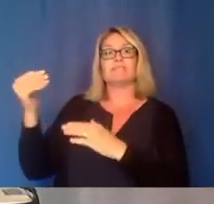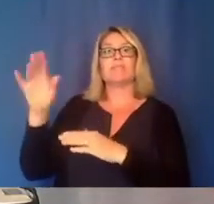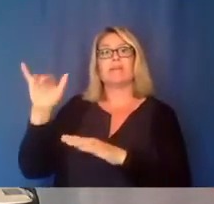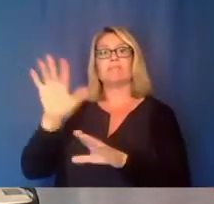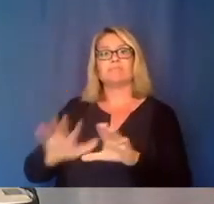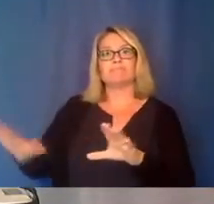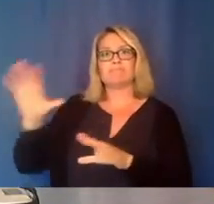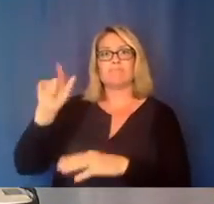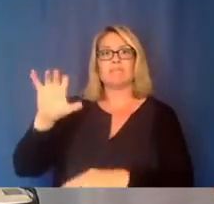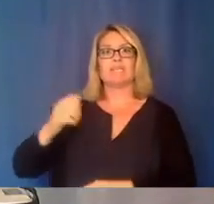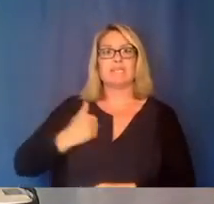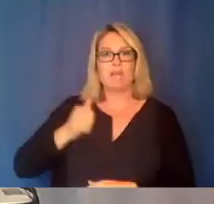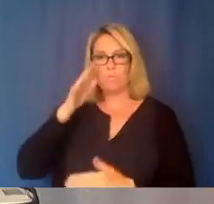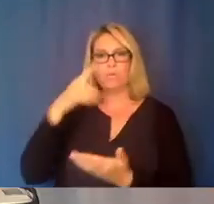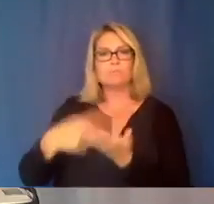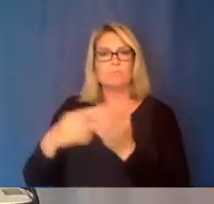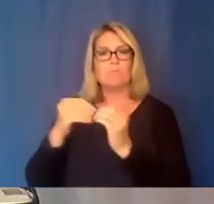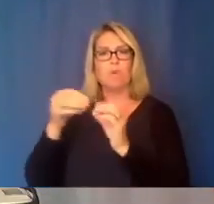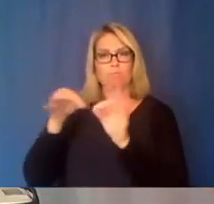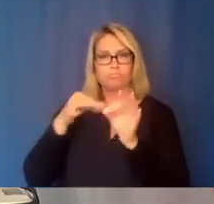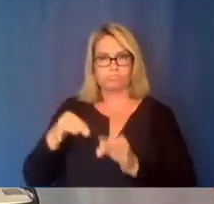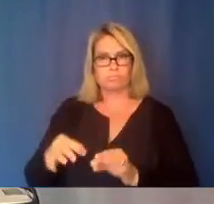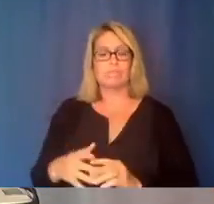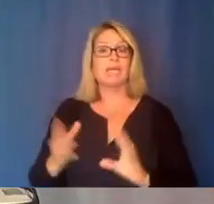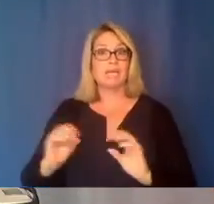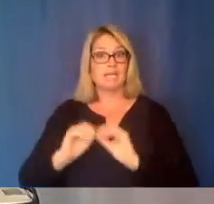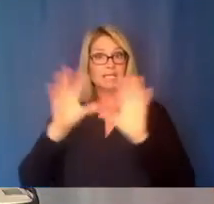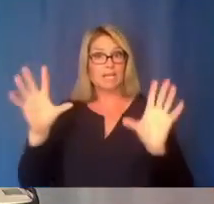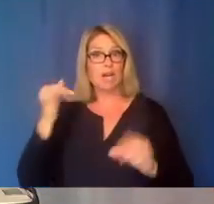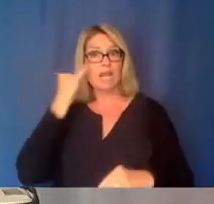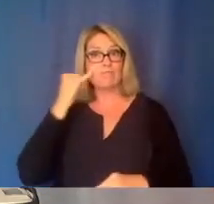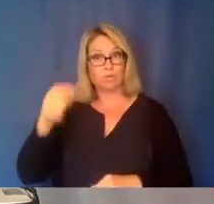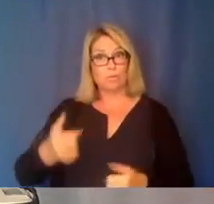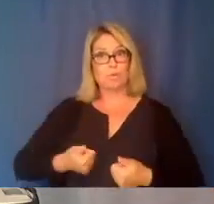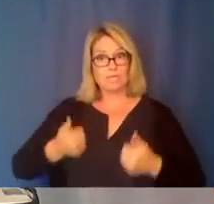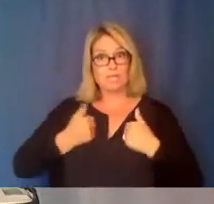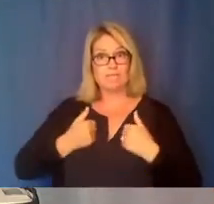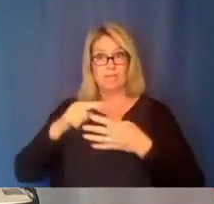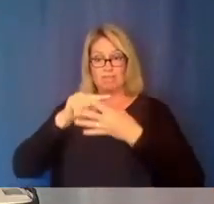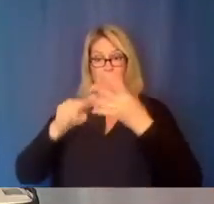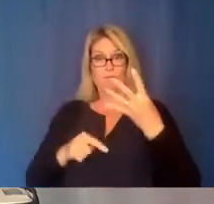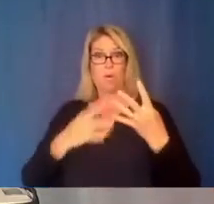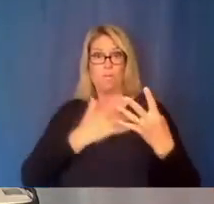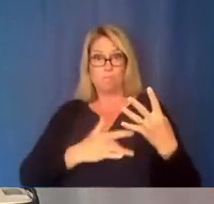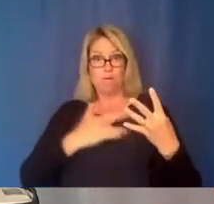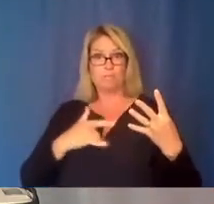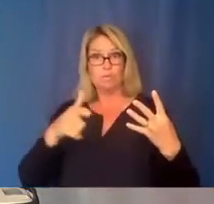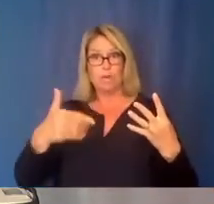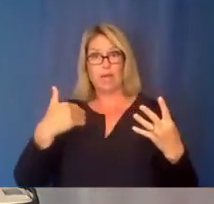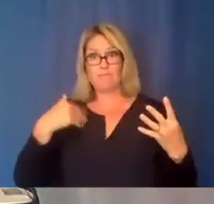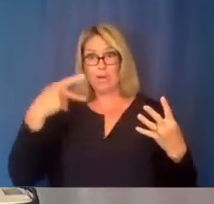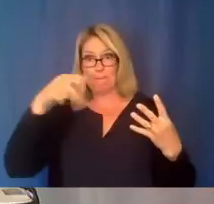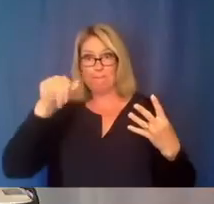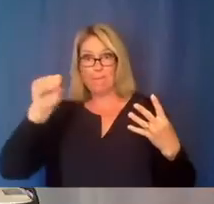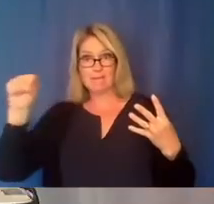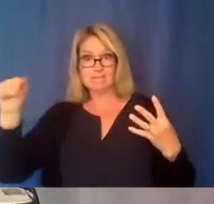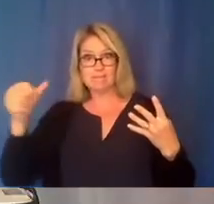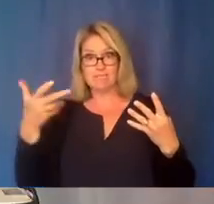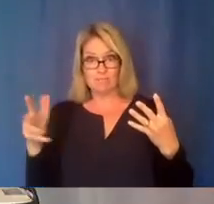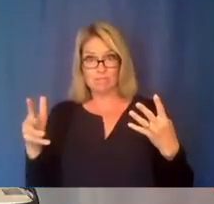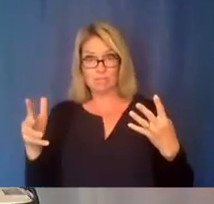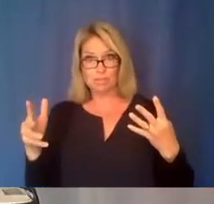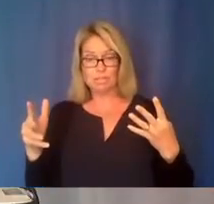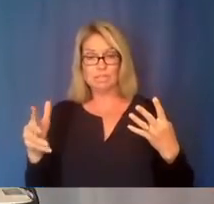Canada. So just to be clear, if you're an Atlantic Canadian resident with a PEI pass, entry to Prince Edward Island will look